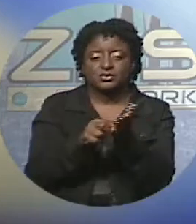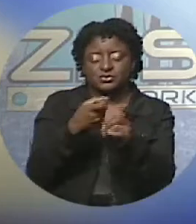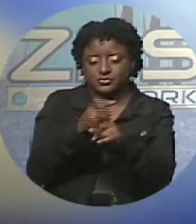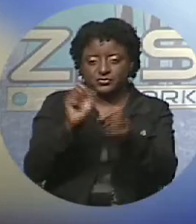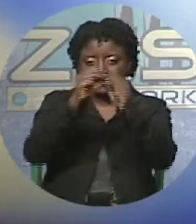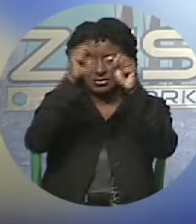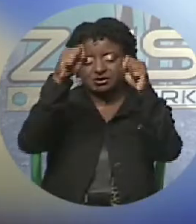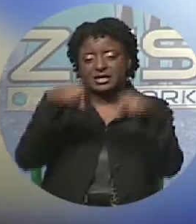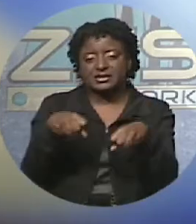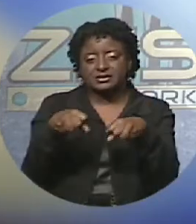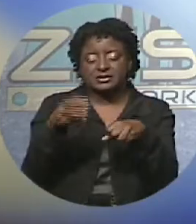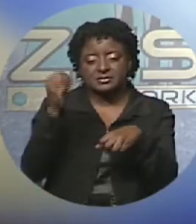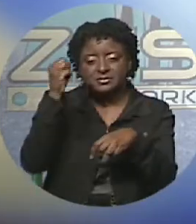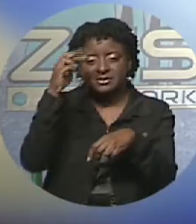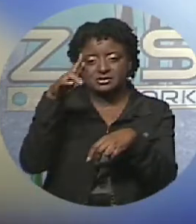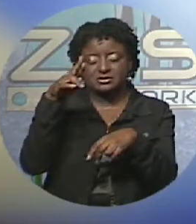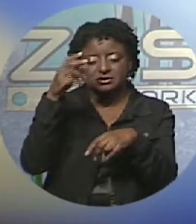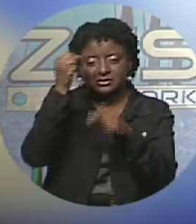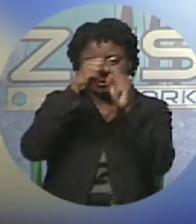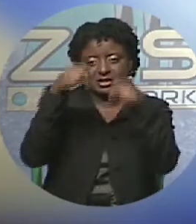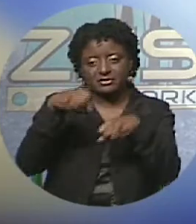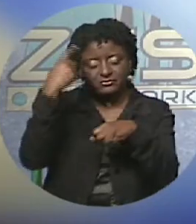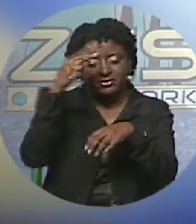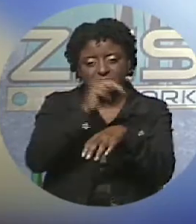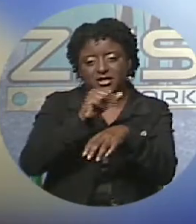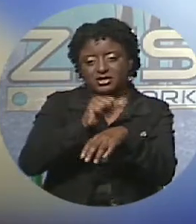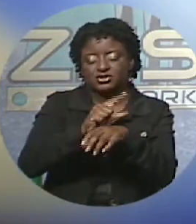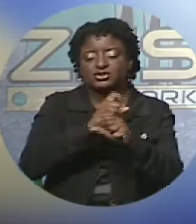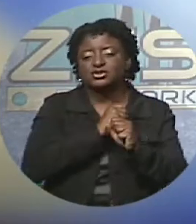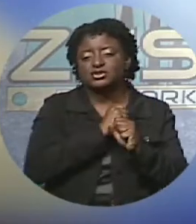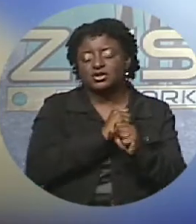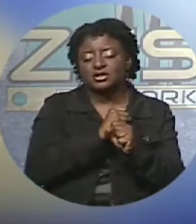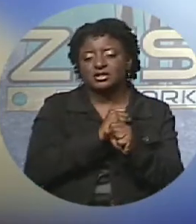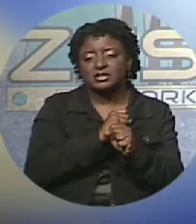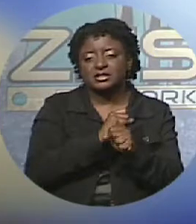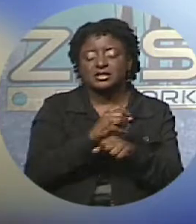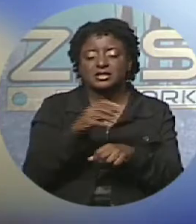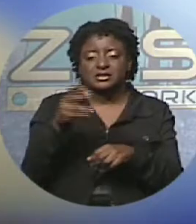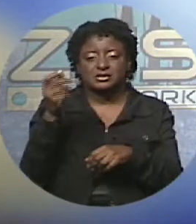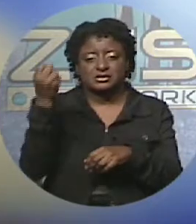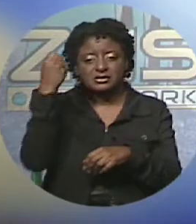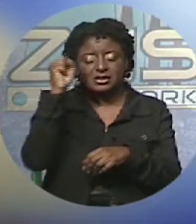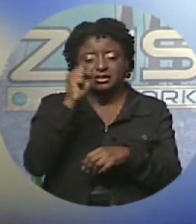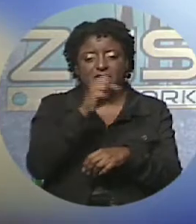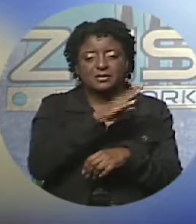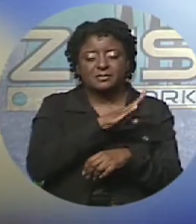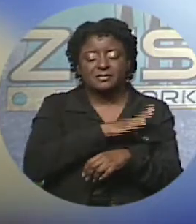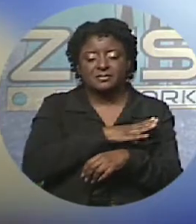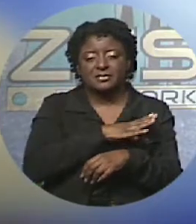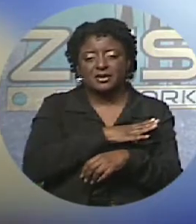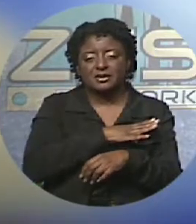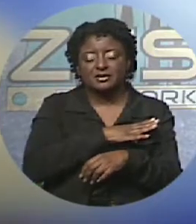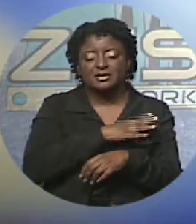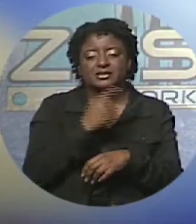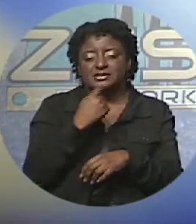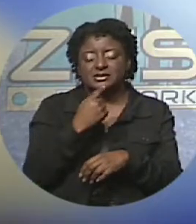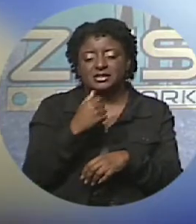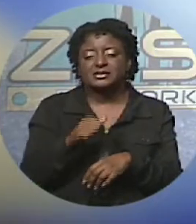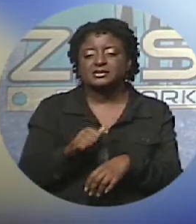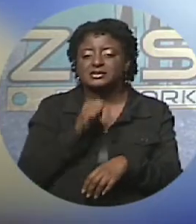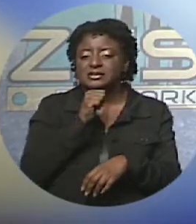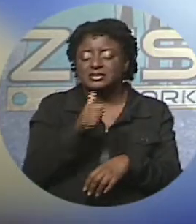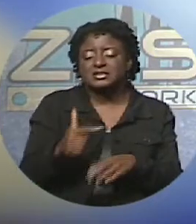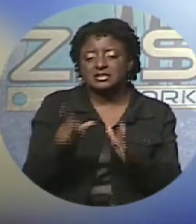Minister of State for National Security Senator Keith Bell says illegal firearms remain the weapon of choice for criminals, but he says